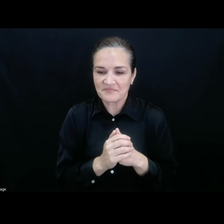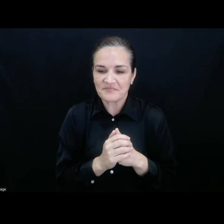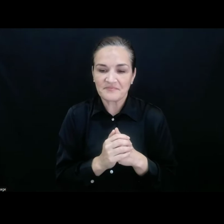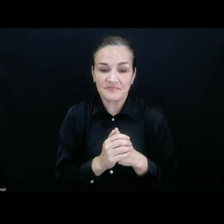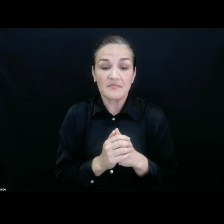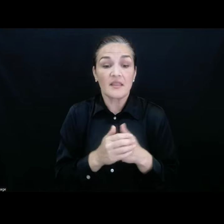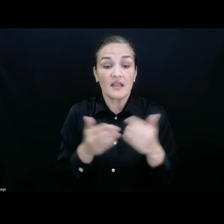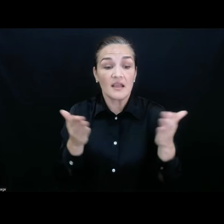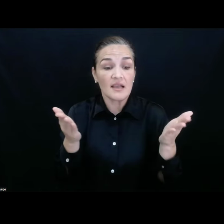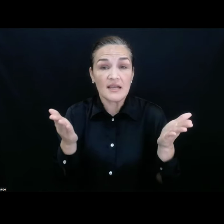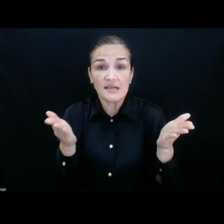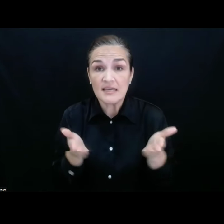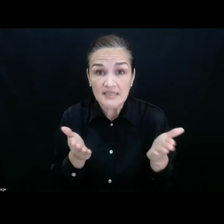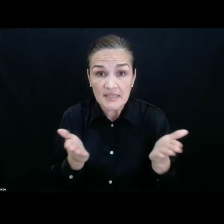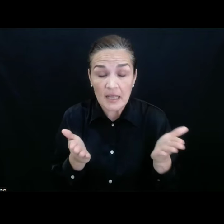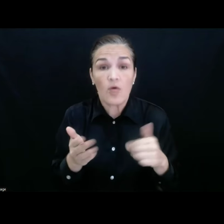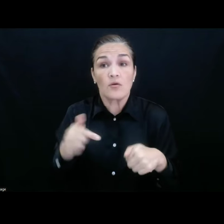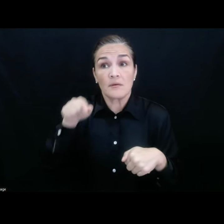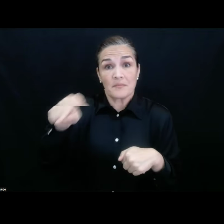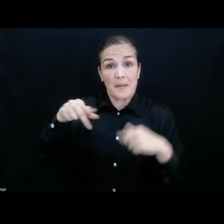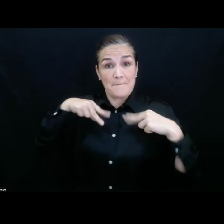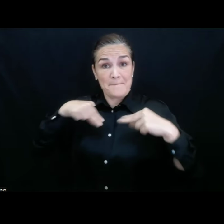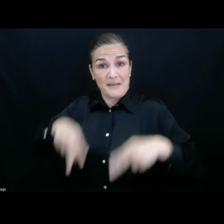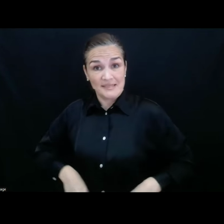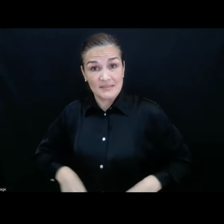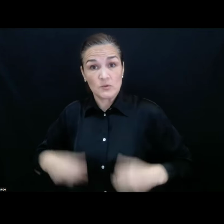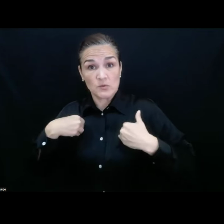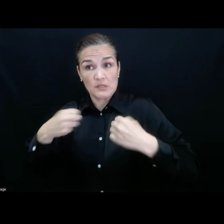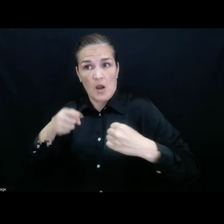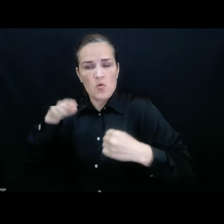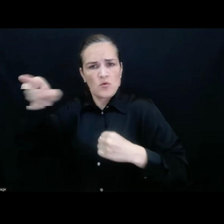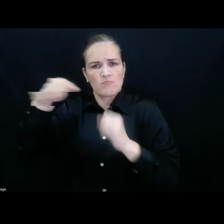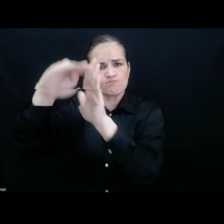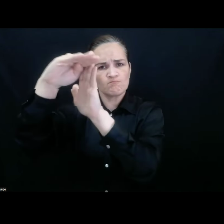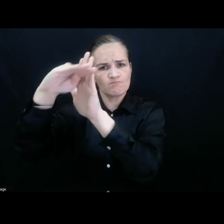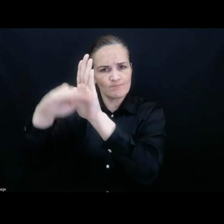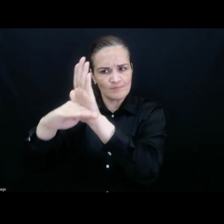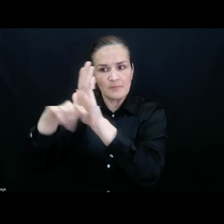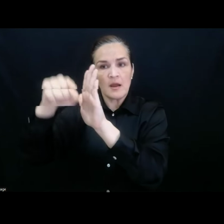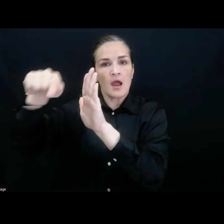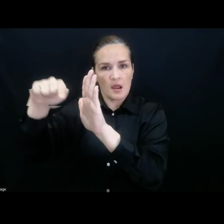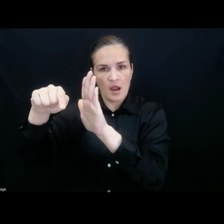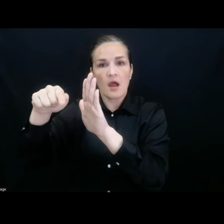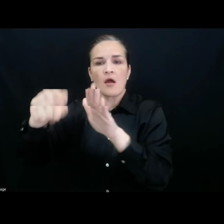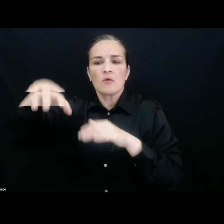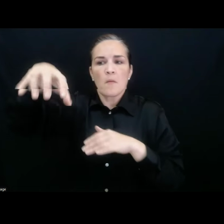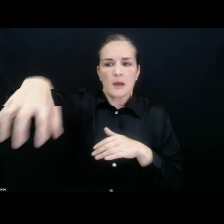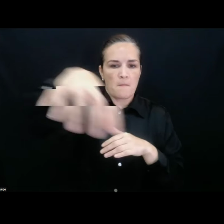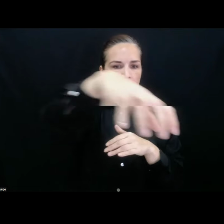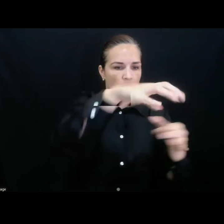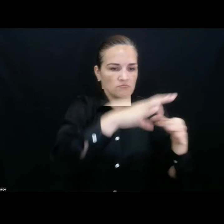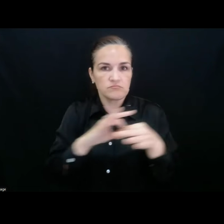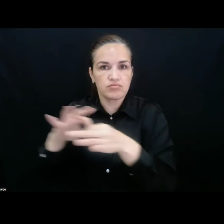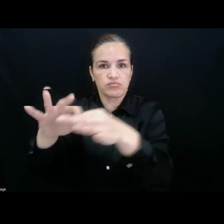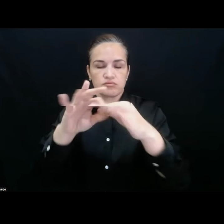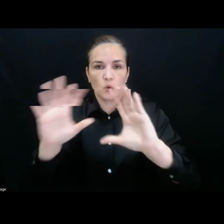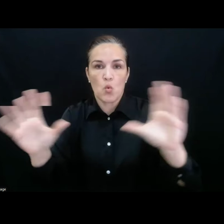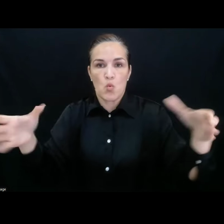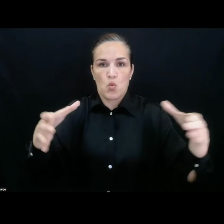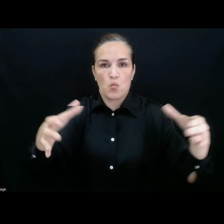So basically, the Ministry of Health established this multi-sectoral working group, which